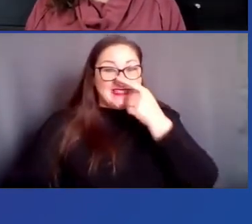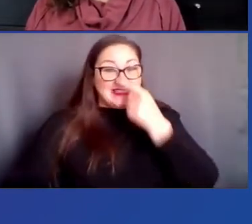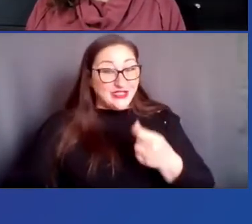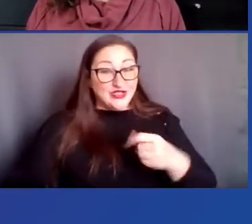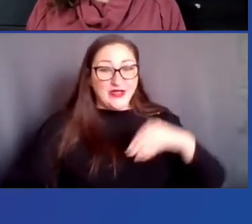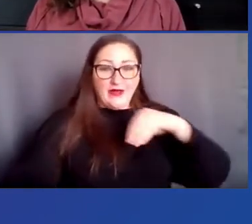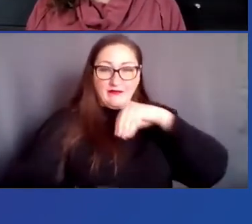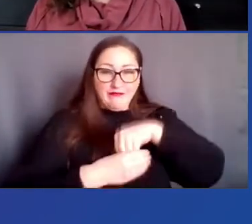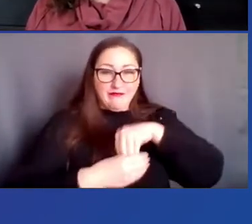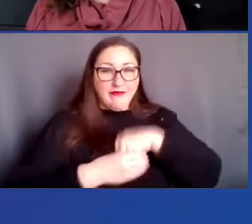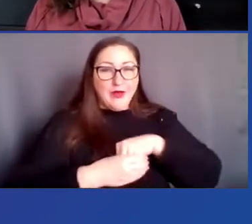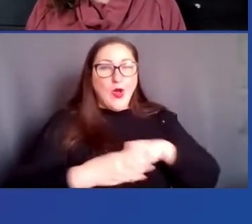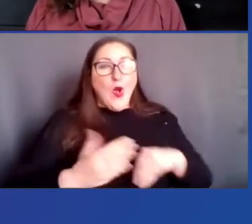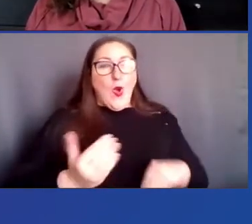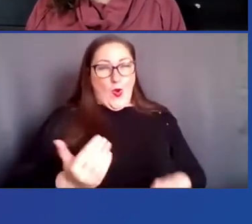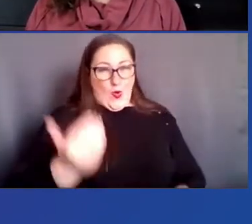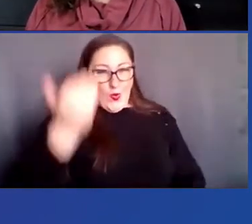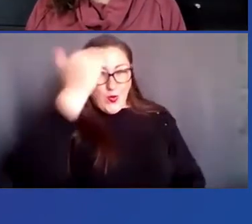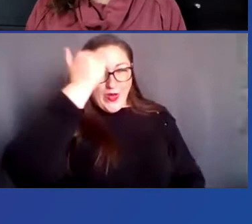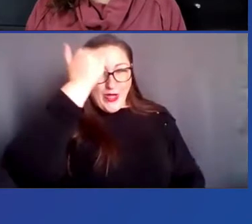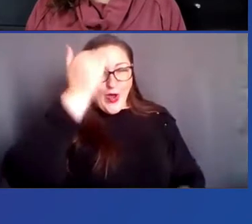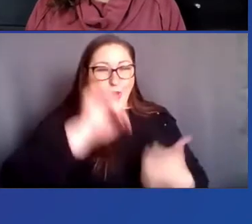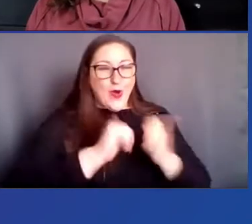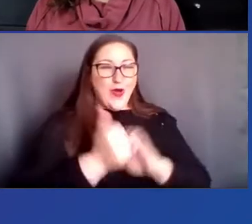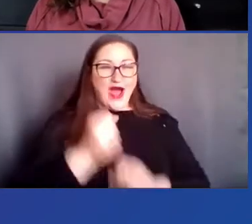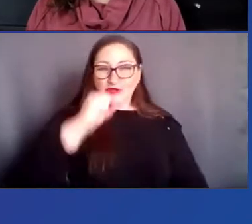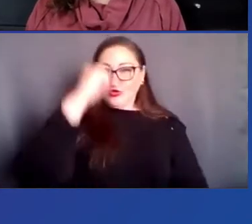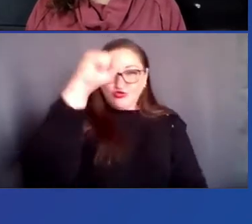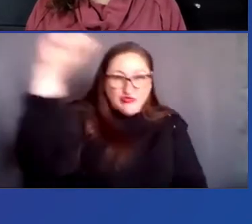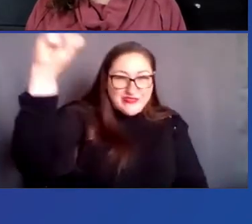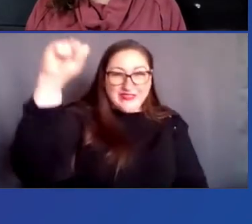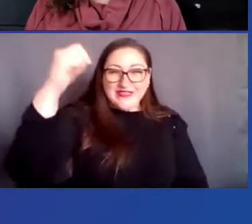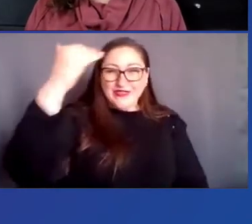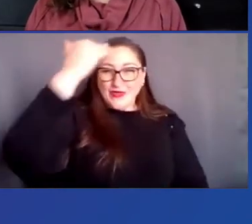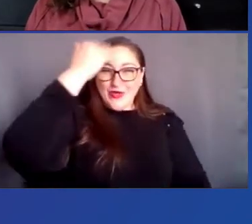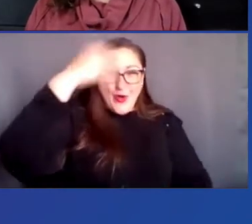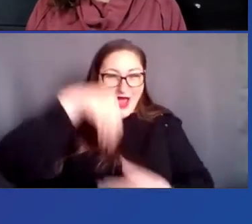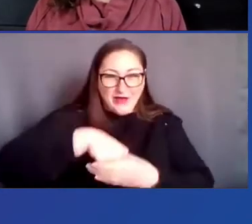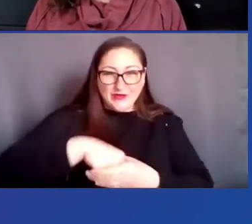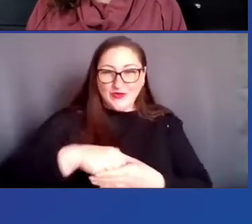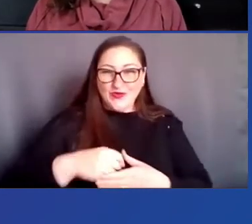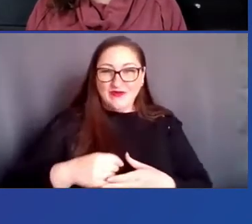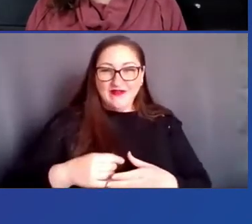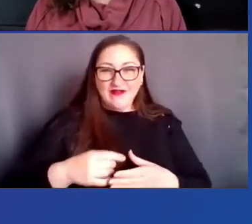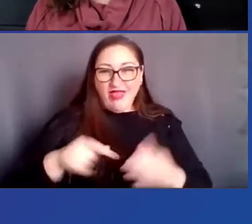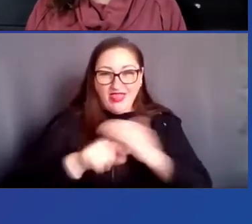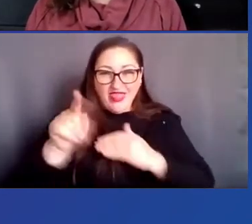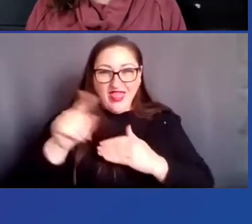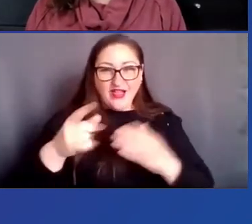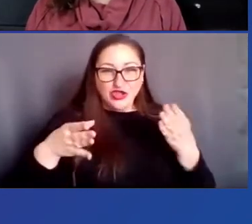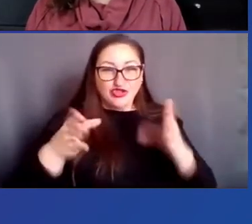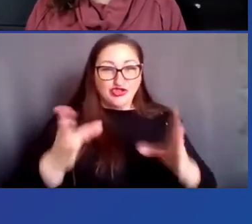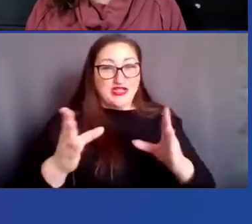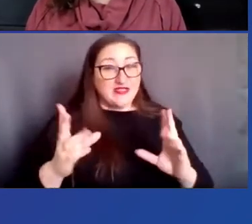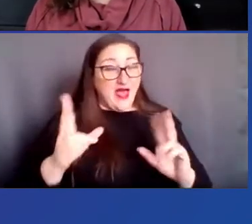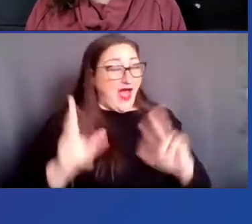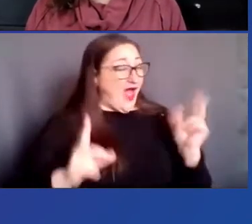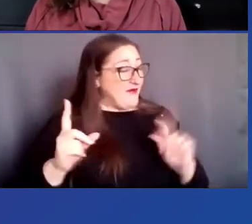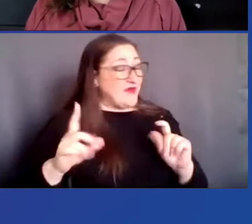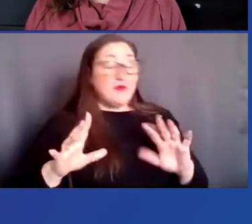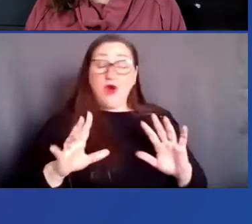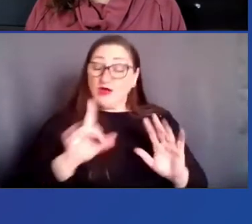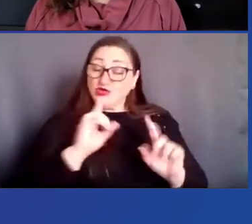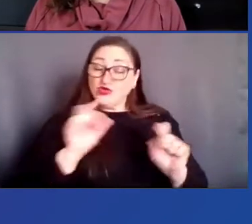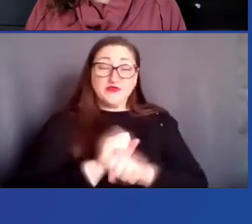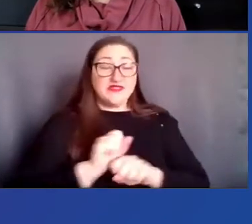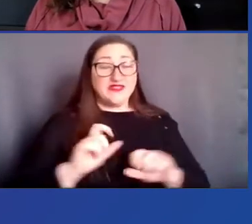move, to resist in the streets. And people stepped up and people stepped back. And